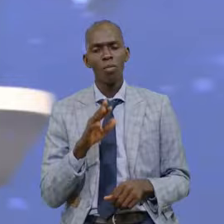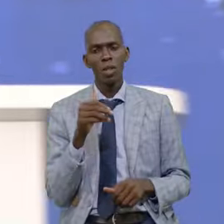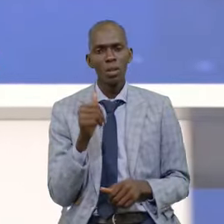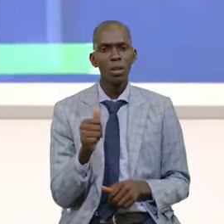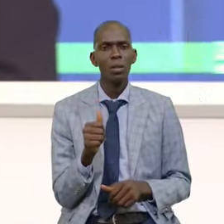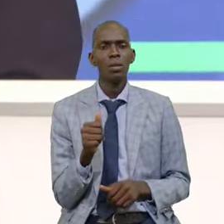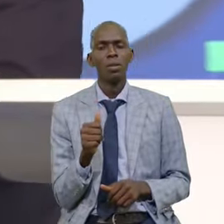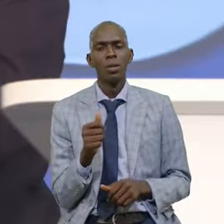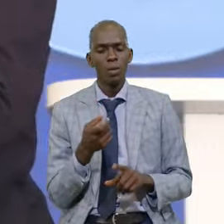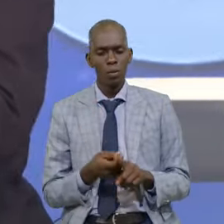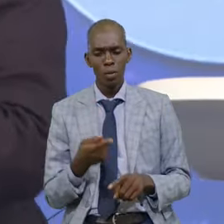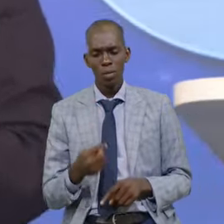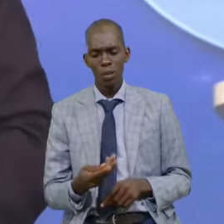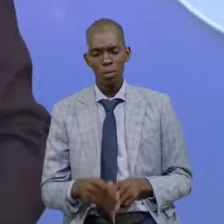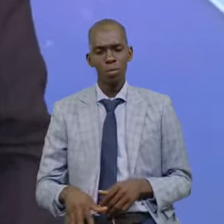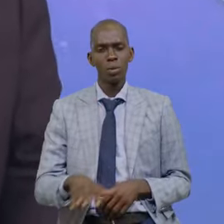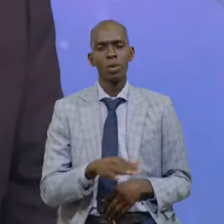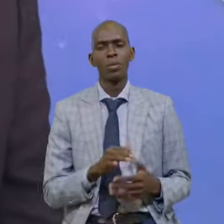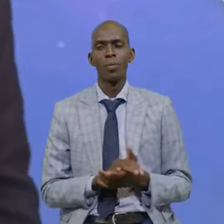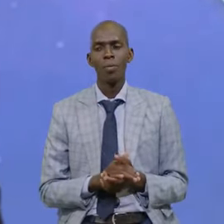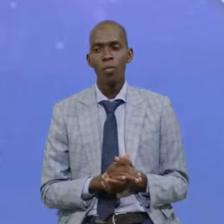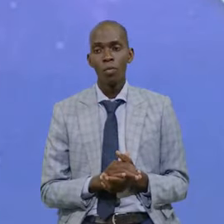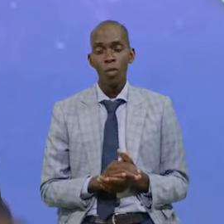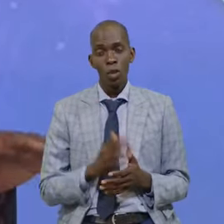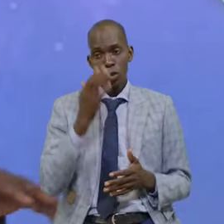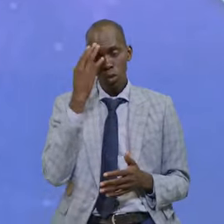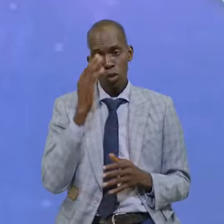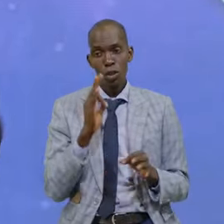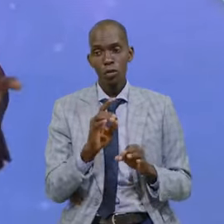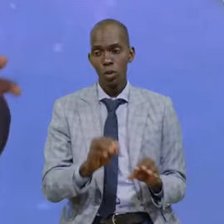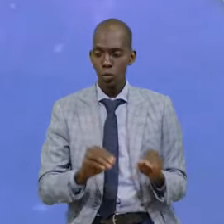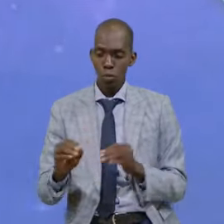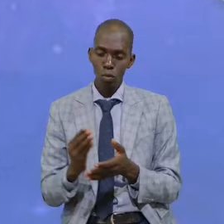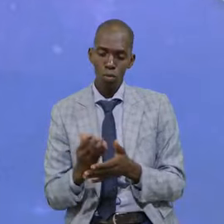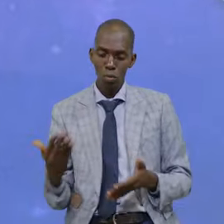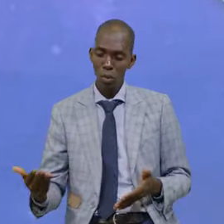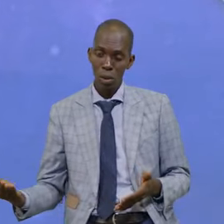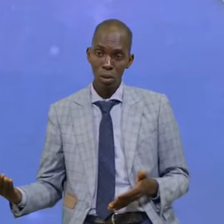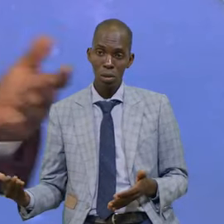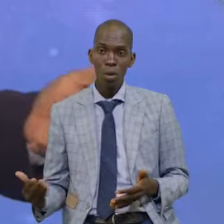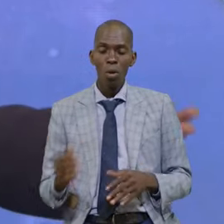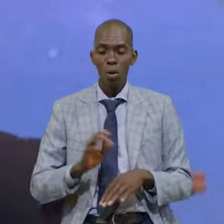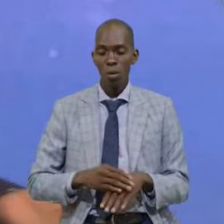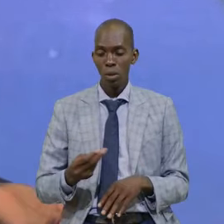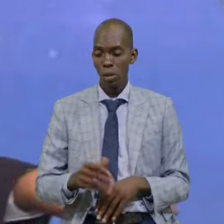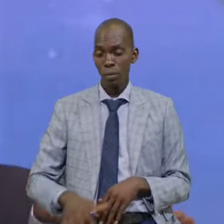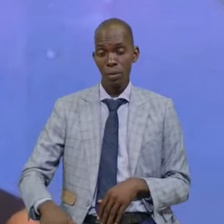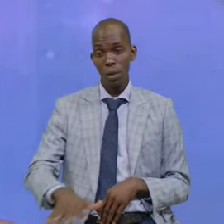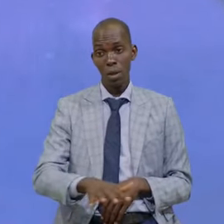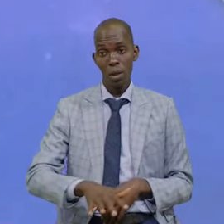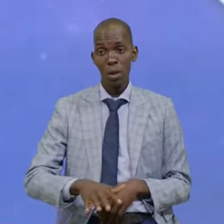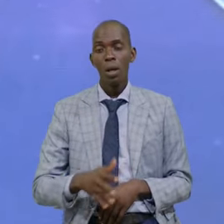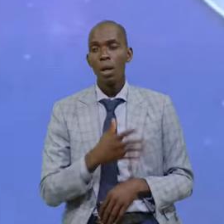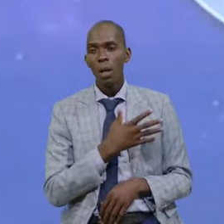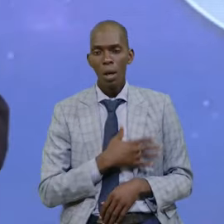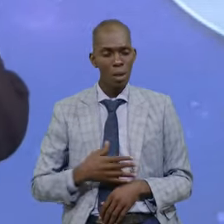from the doors. You know, if you put an item, whatever the item, you put it on the ground and you think the environment